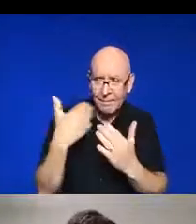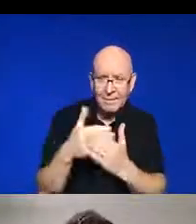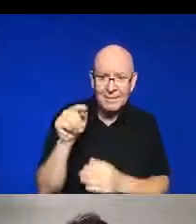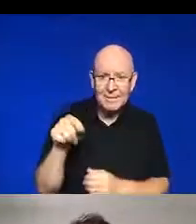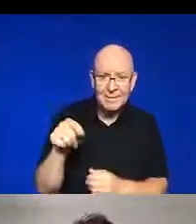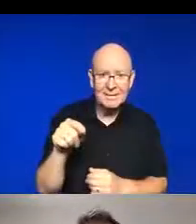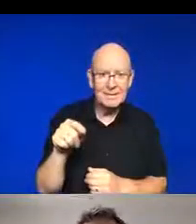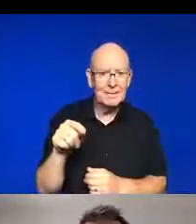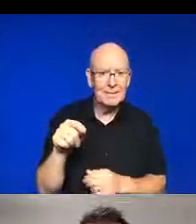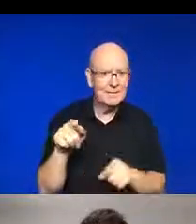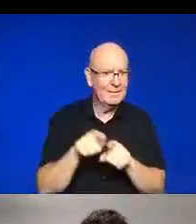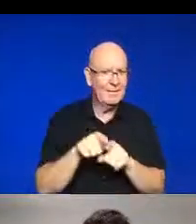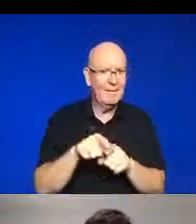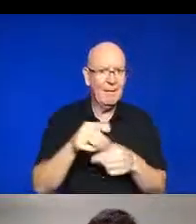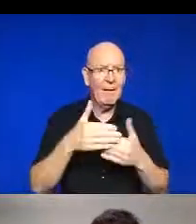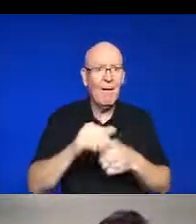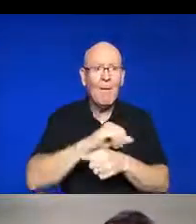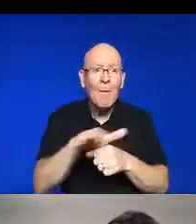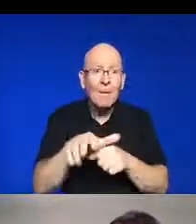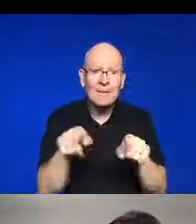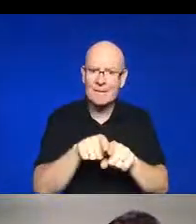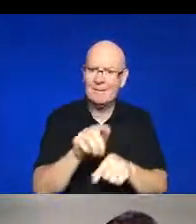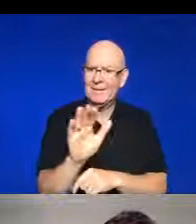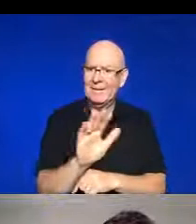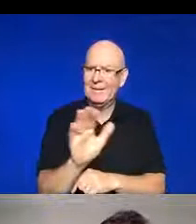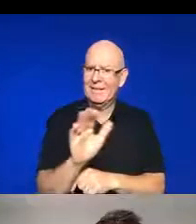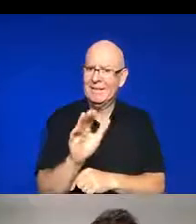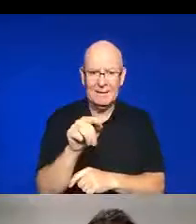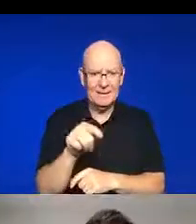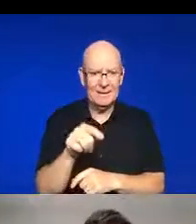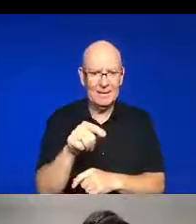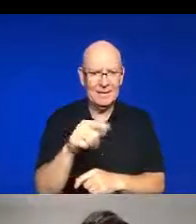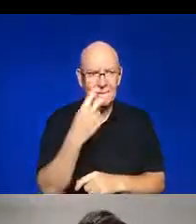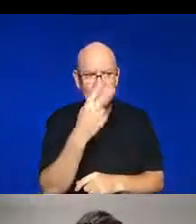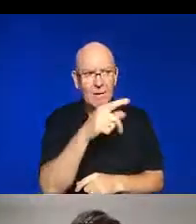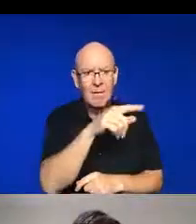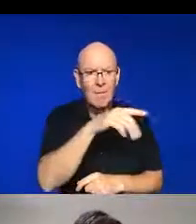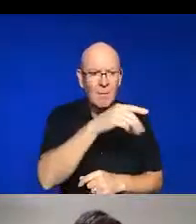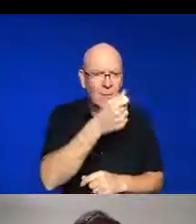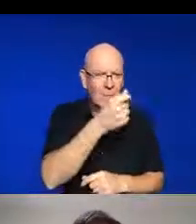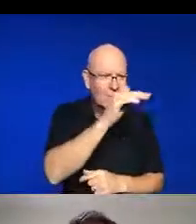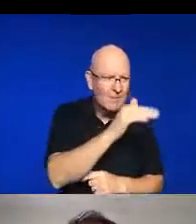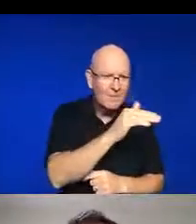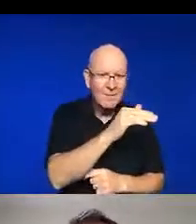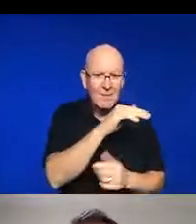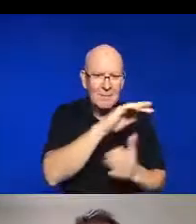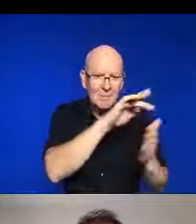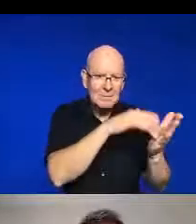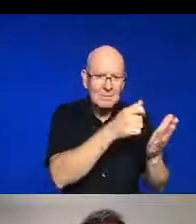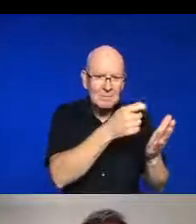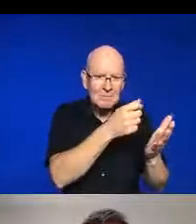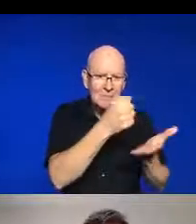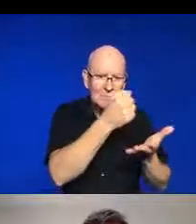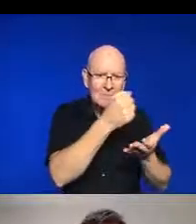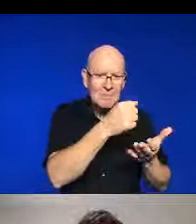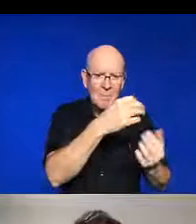increase their investment on inclusion of persons with disabilities. A last point, and we could come back to that with regards